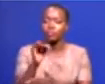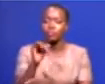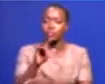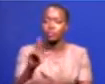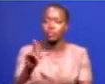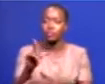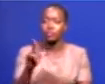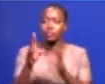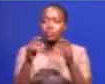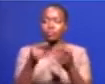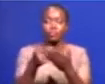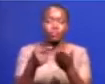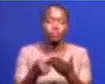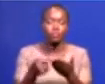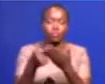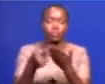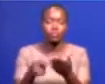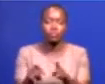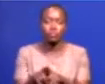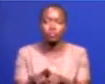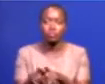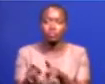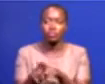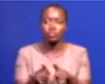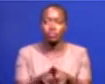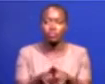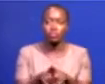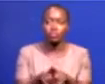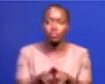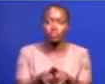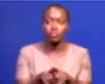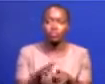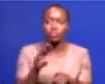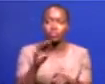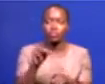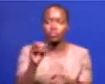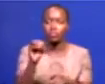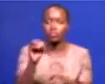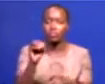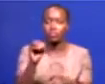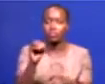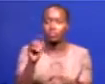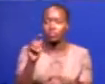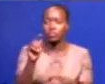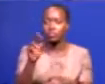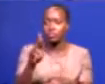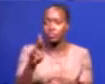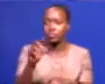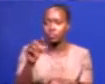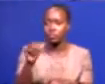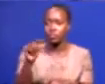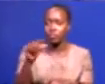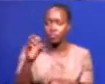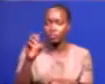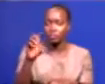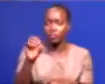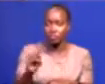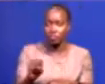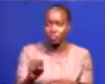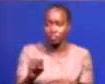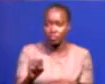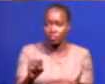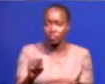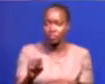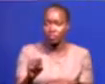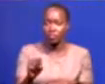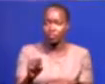issues are deliberated. We also know about issues to do with mortgages. We know that the Saccos are doing very well in mortgages. Currently, mortgage tax